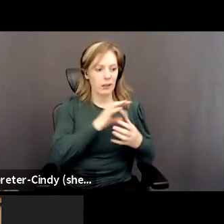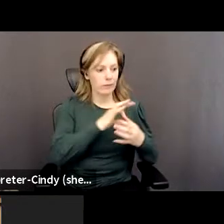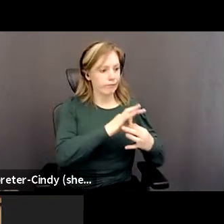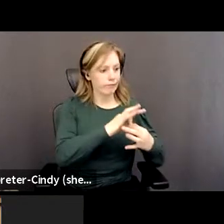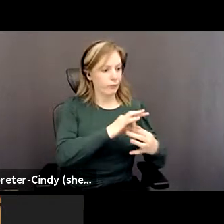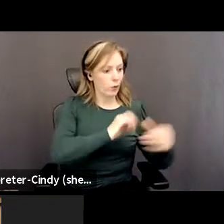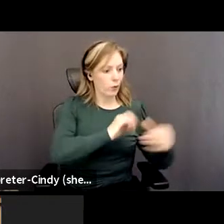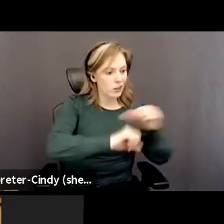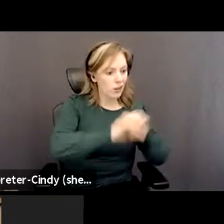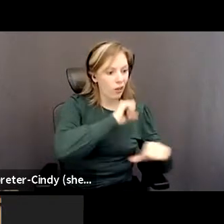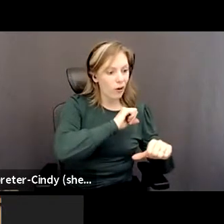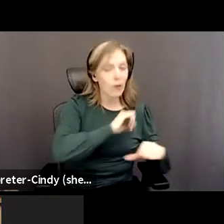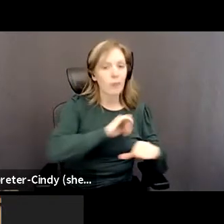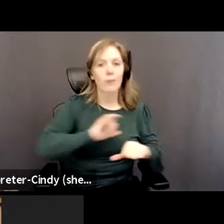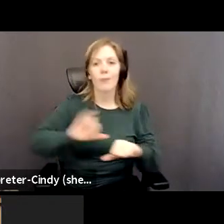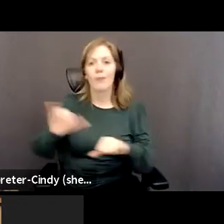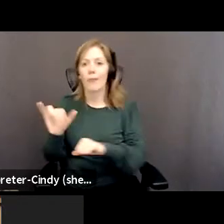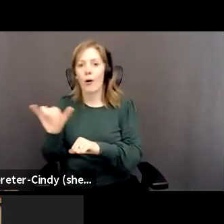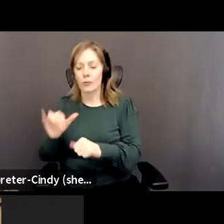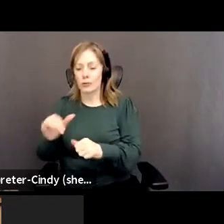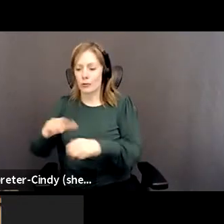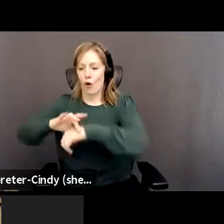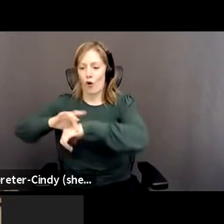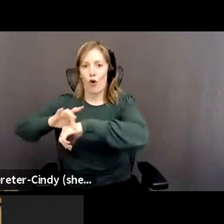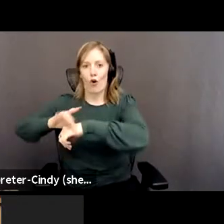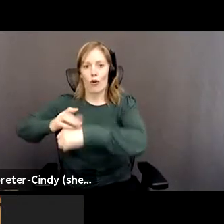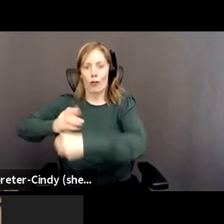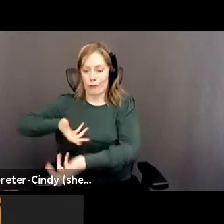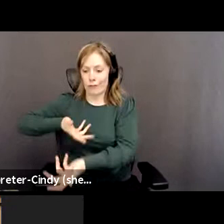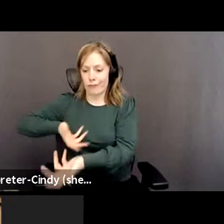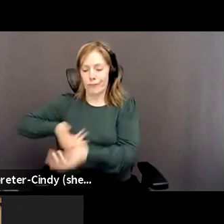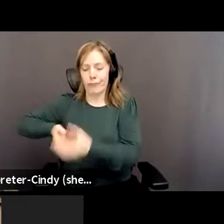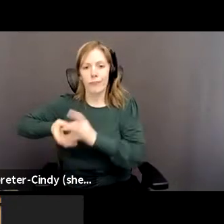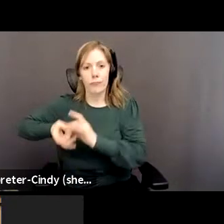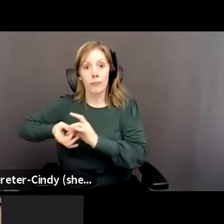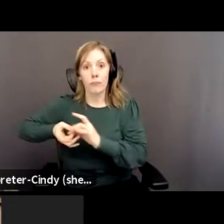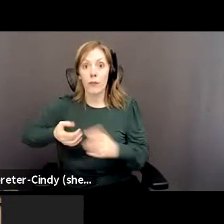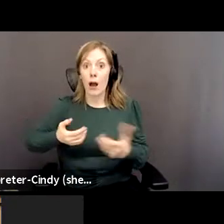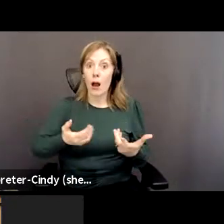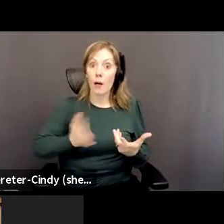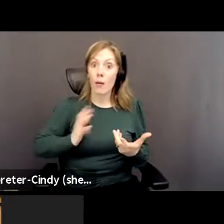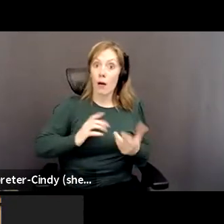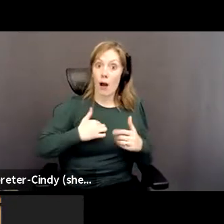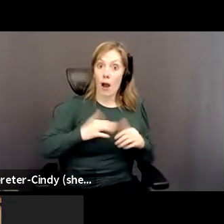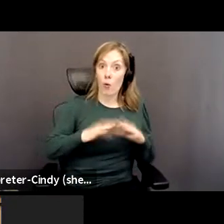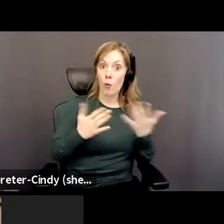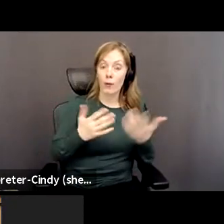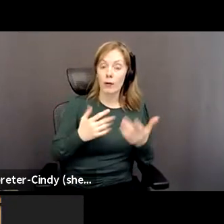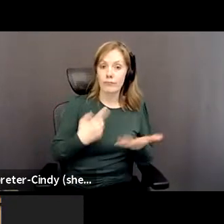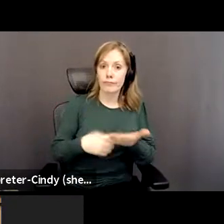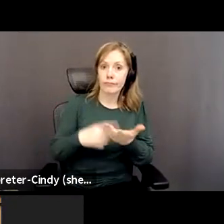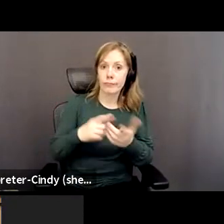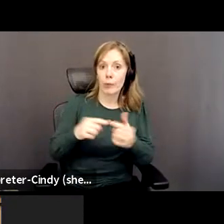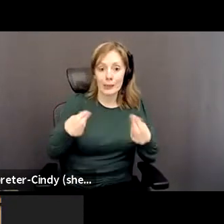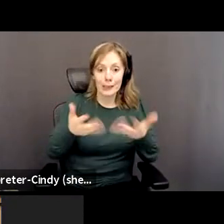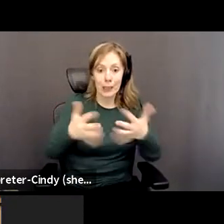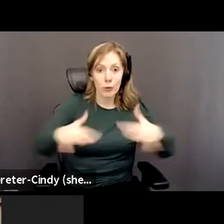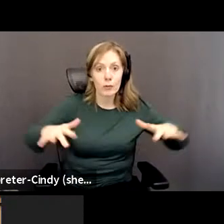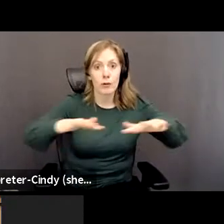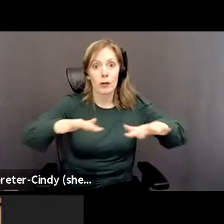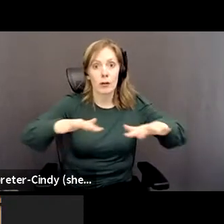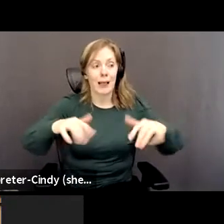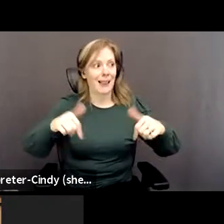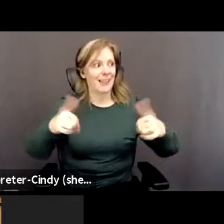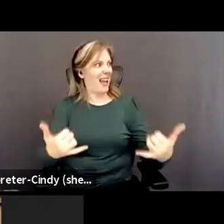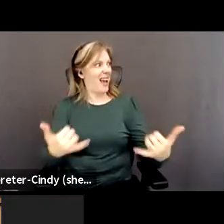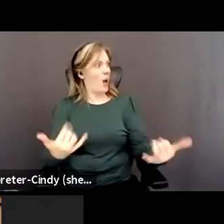to relate with the earth, right? Like, I started with the land acknowledgement, talking about the territories in terms of like, we are living through an ecological